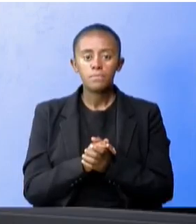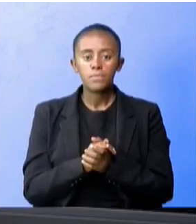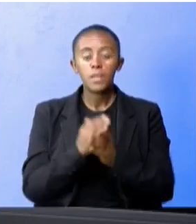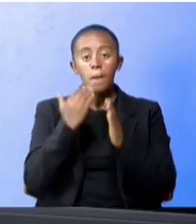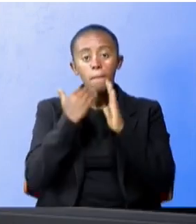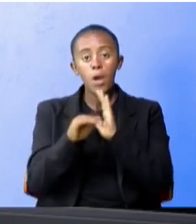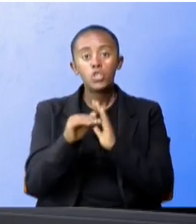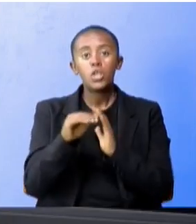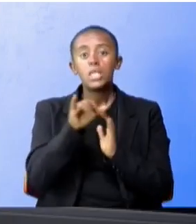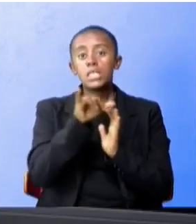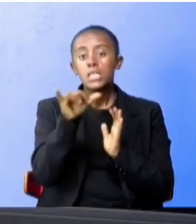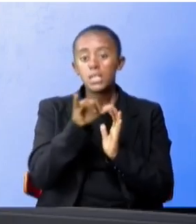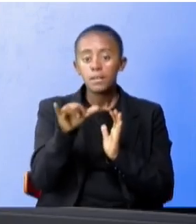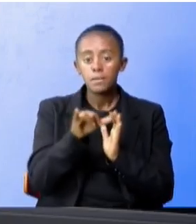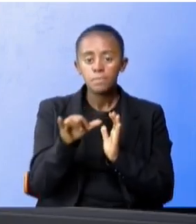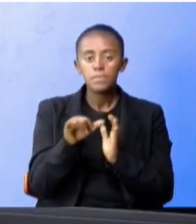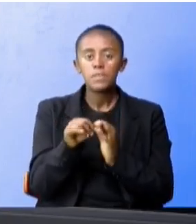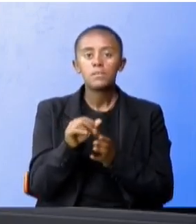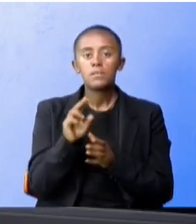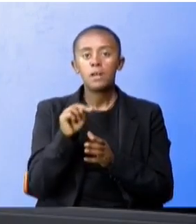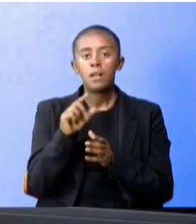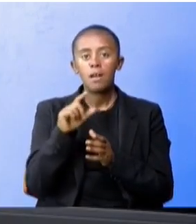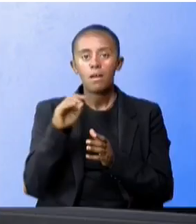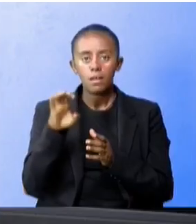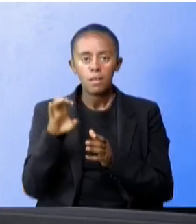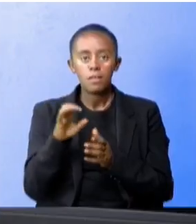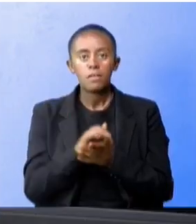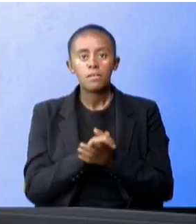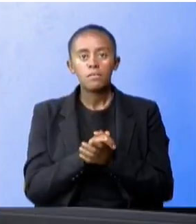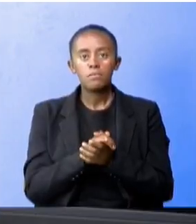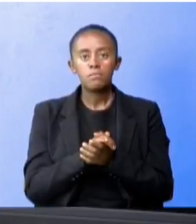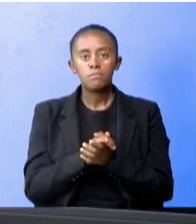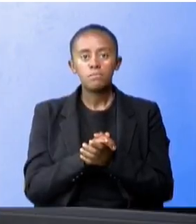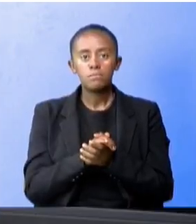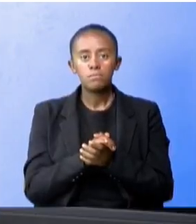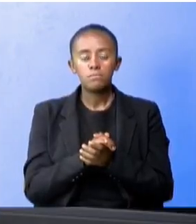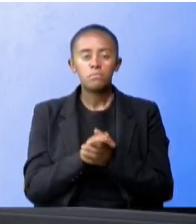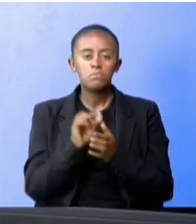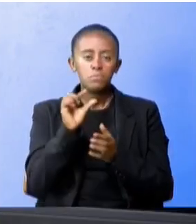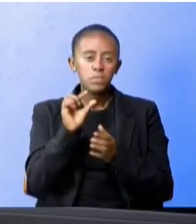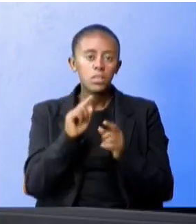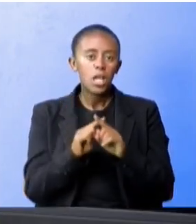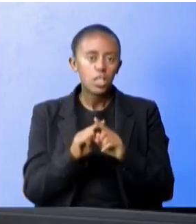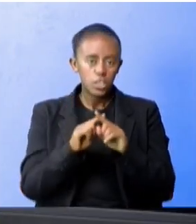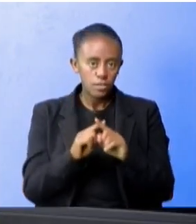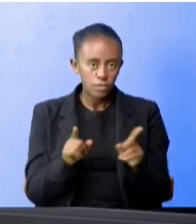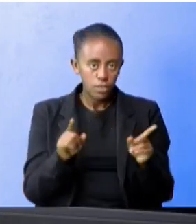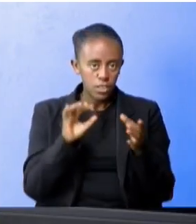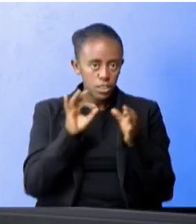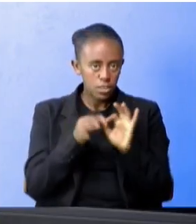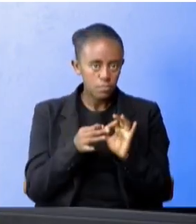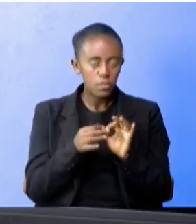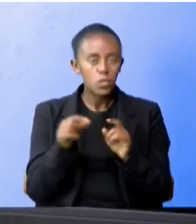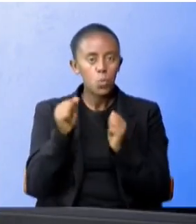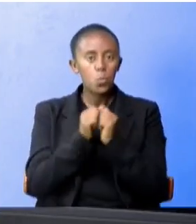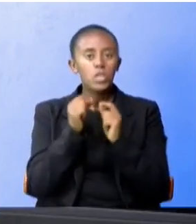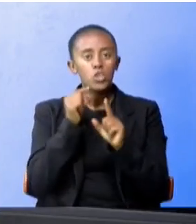Partial synonym, unlike absolute synonym, has a slight difference in meanings with the